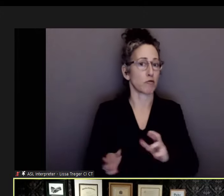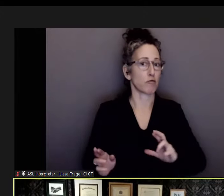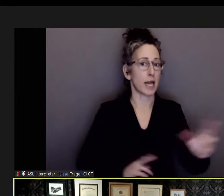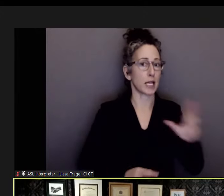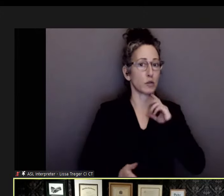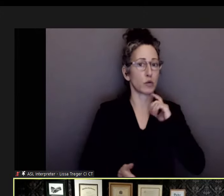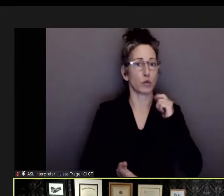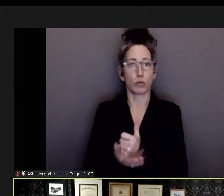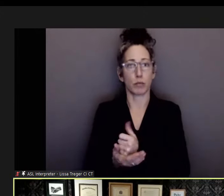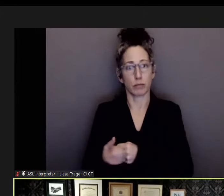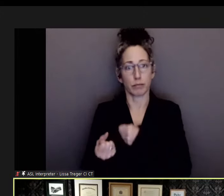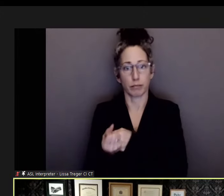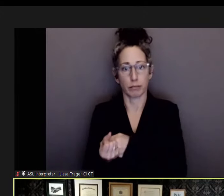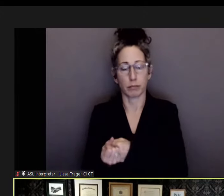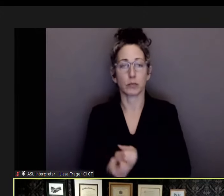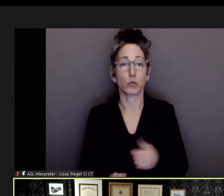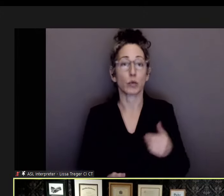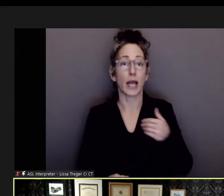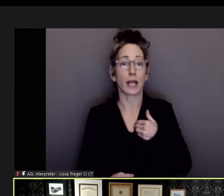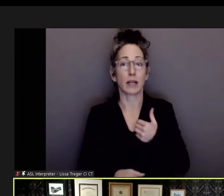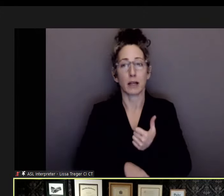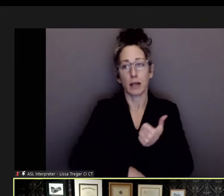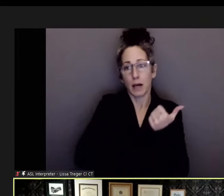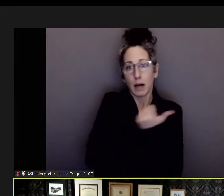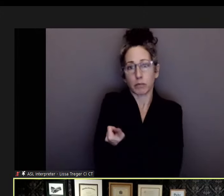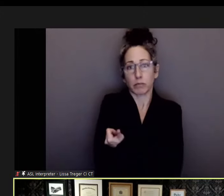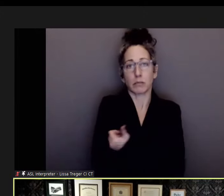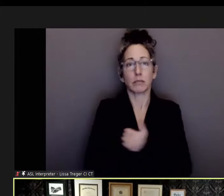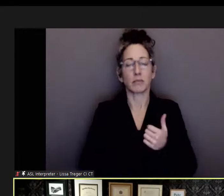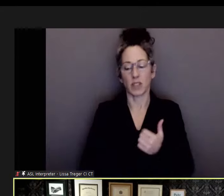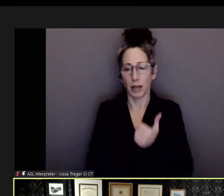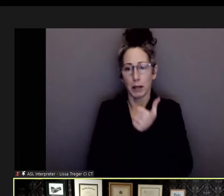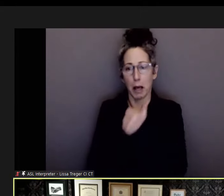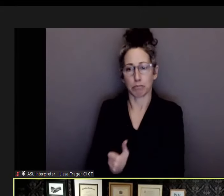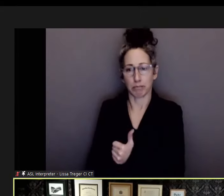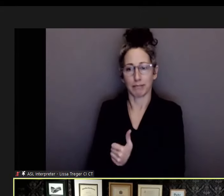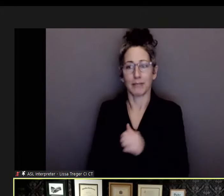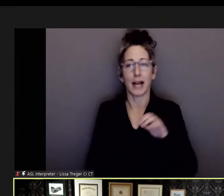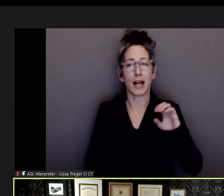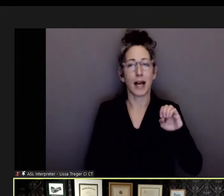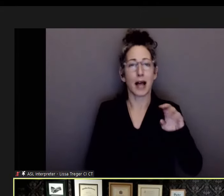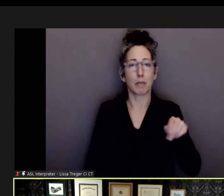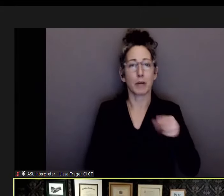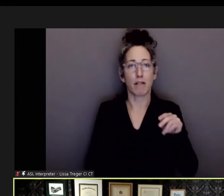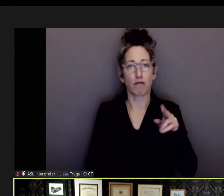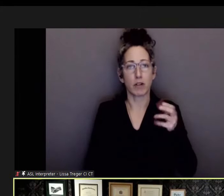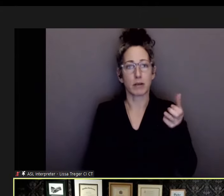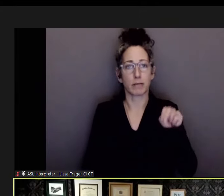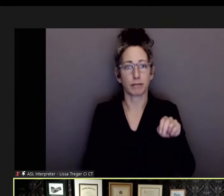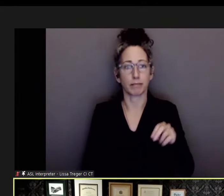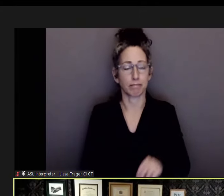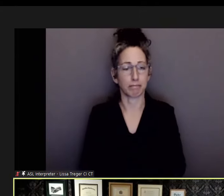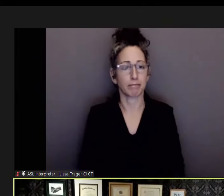course, having epinephrine available for treating suspected anaphylaxis.